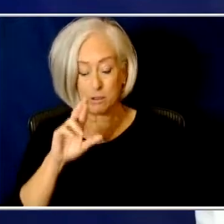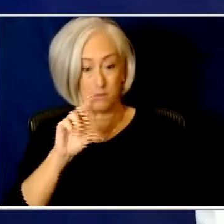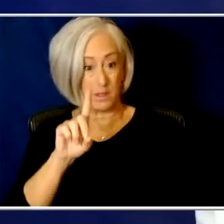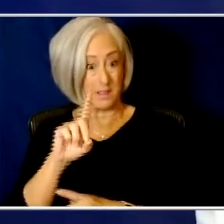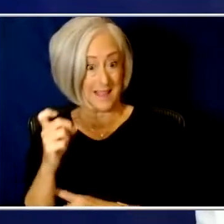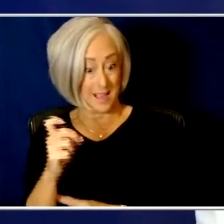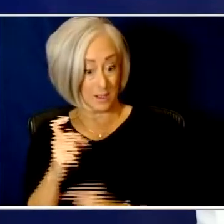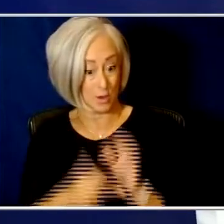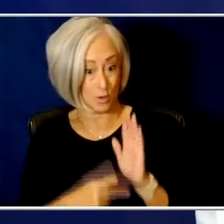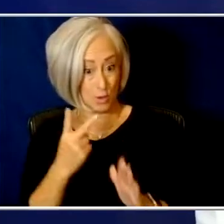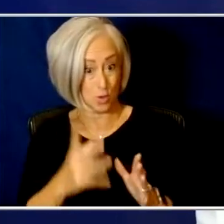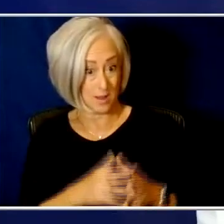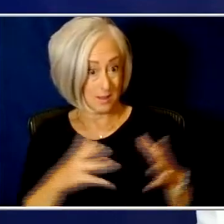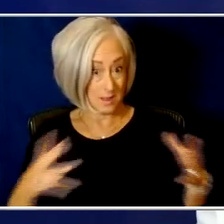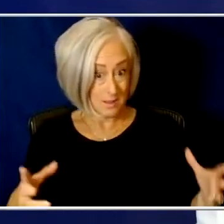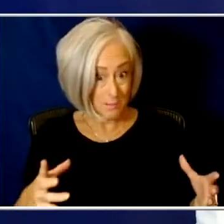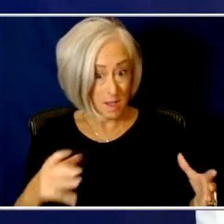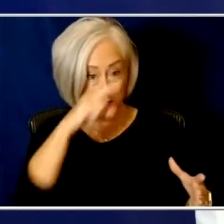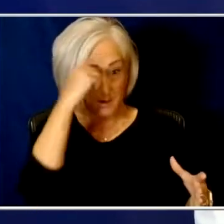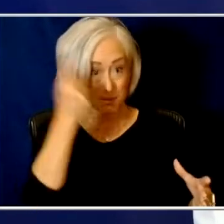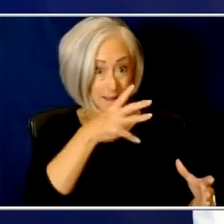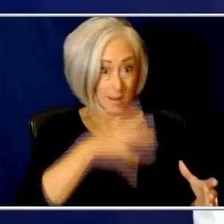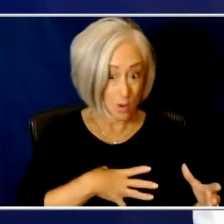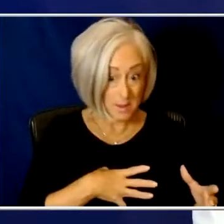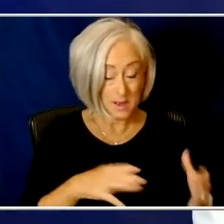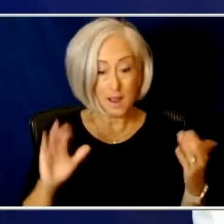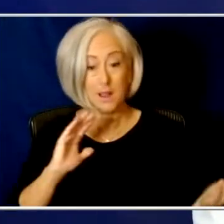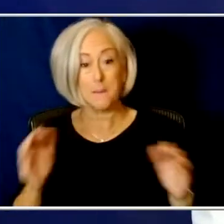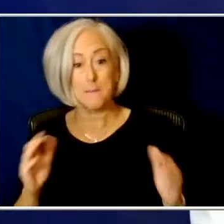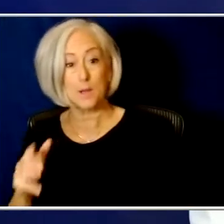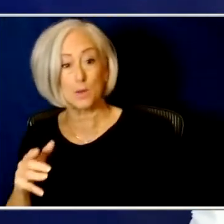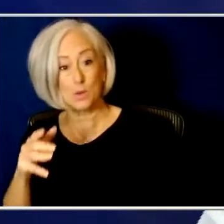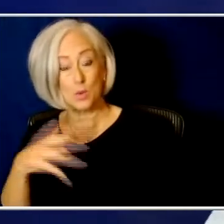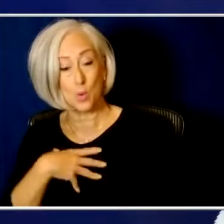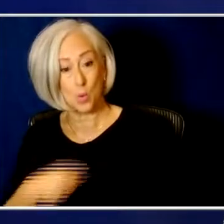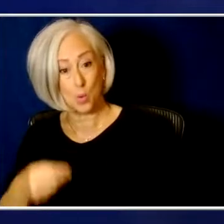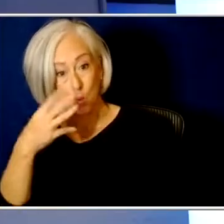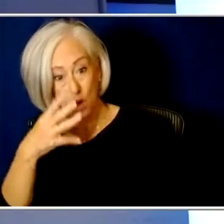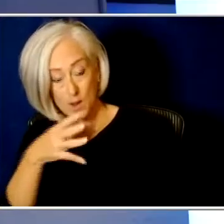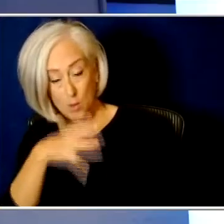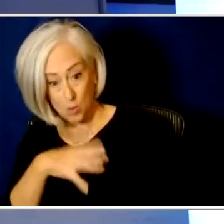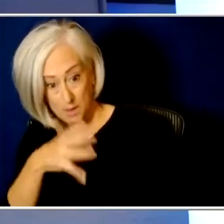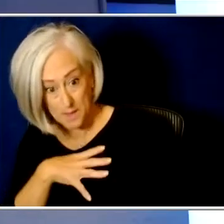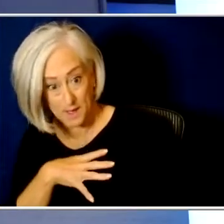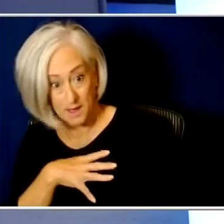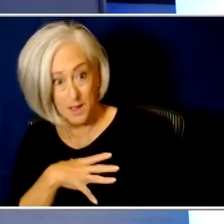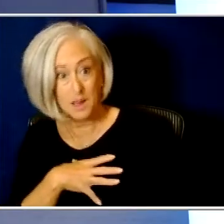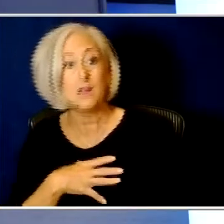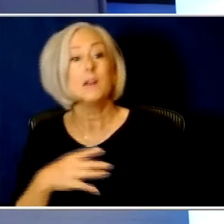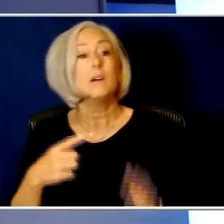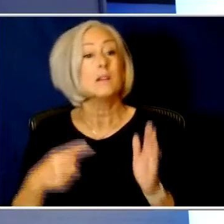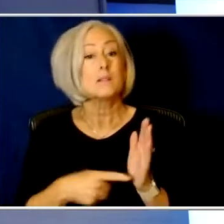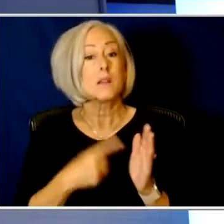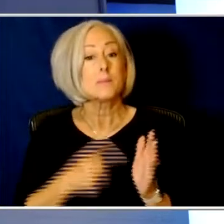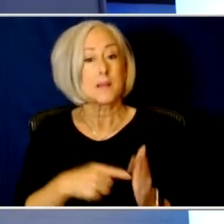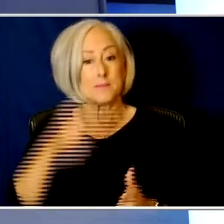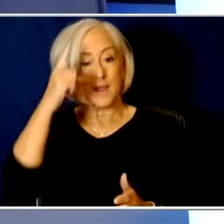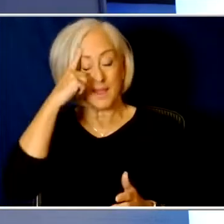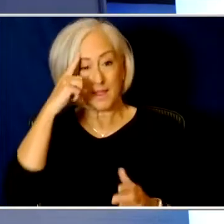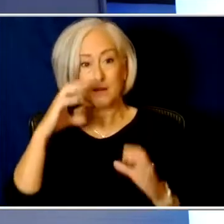gene mutation is part of the problem, but not the only problem. Our expert today is Dr. Joan